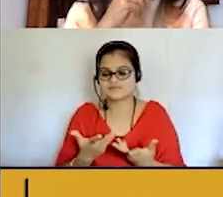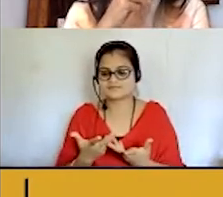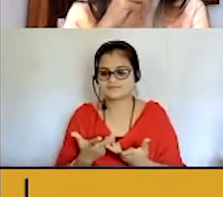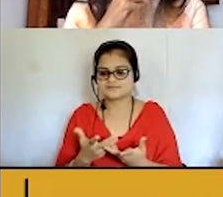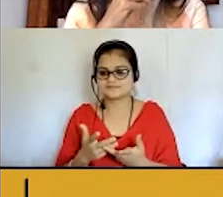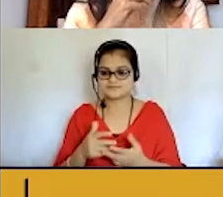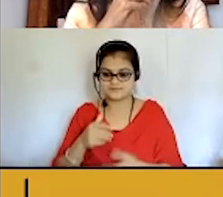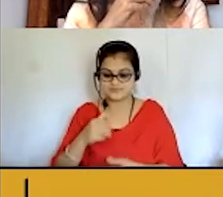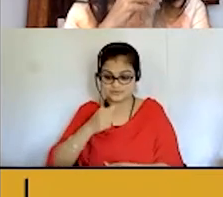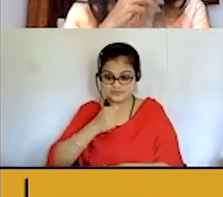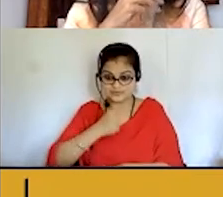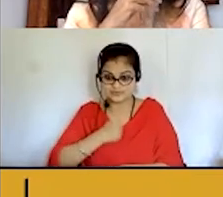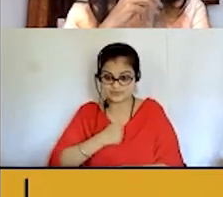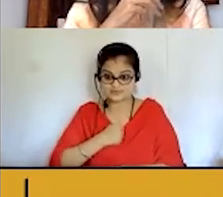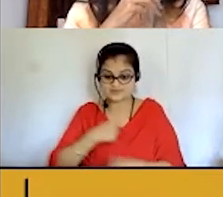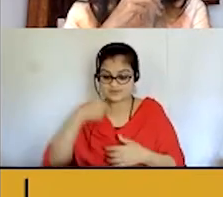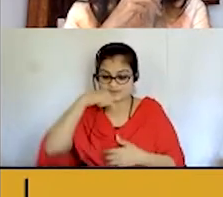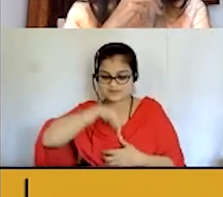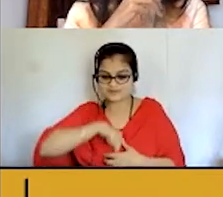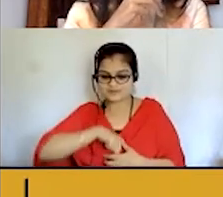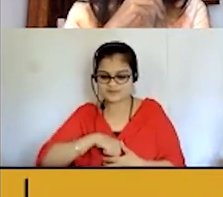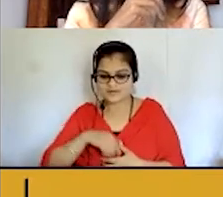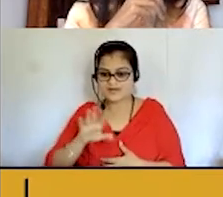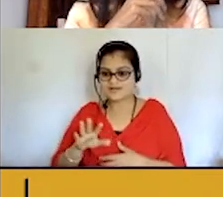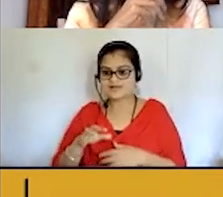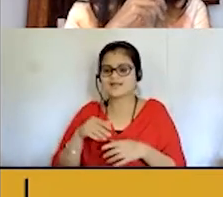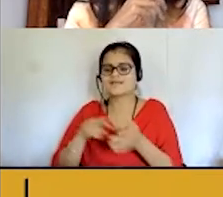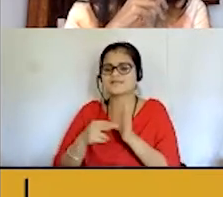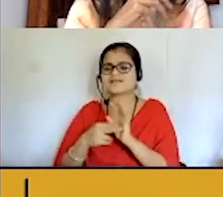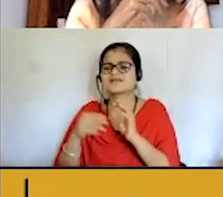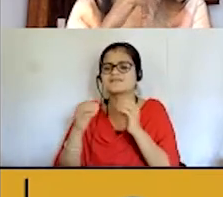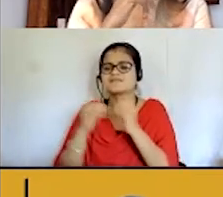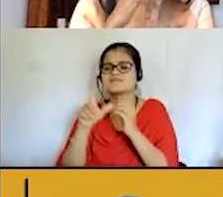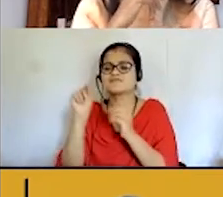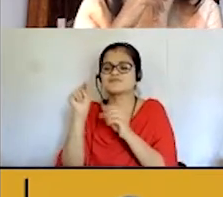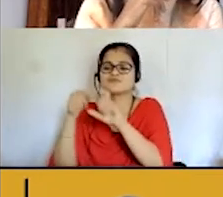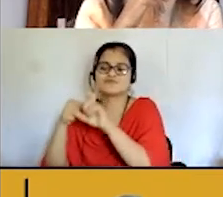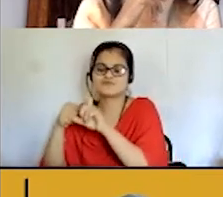in our internal circle, we call them the Blues Brothers.